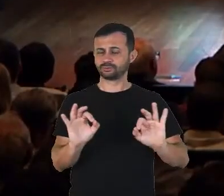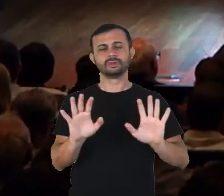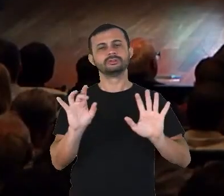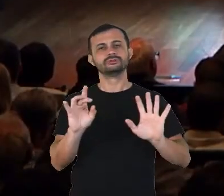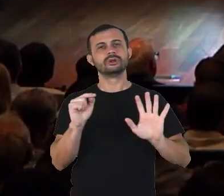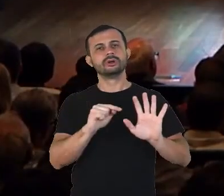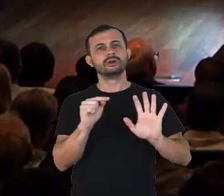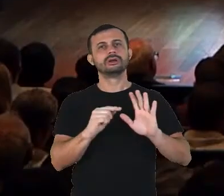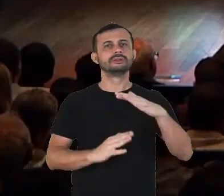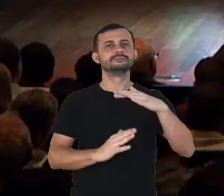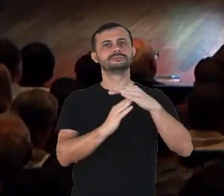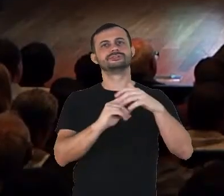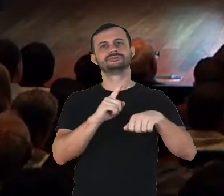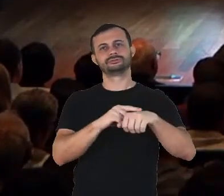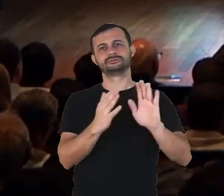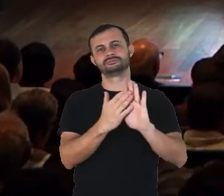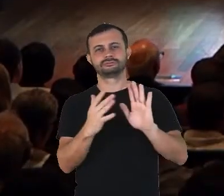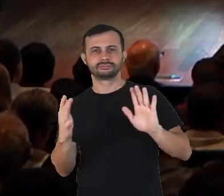were, 5